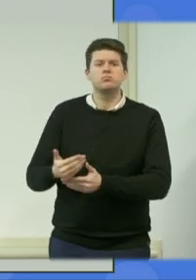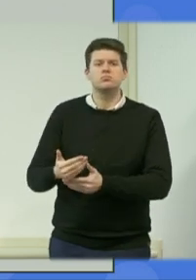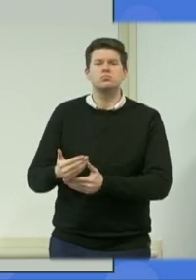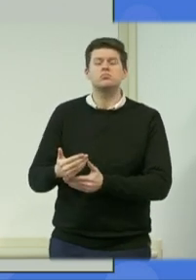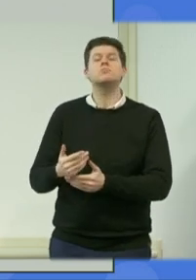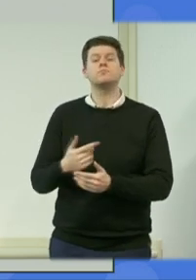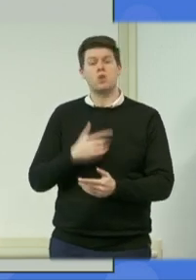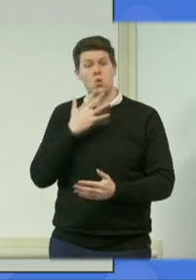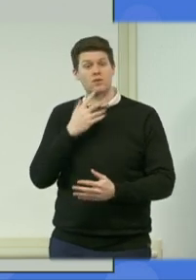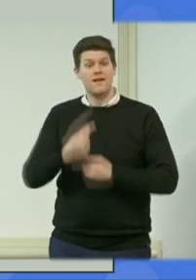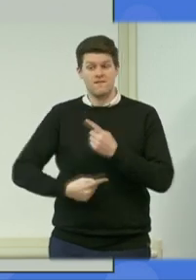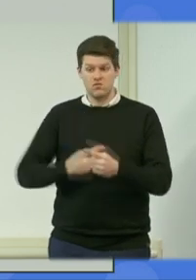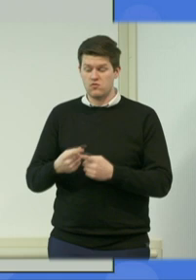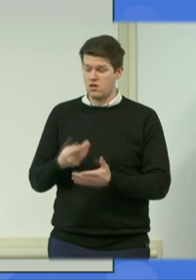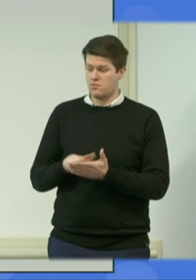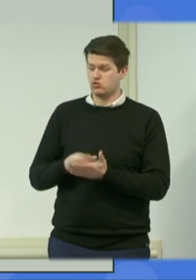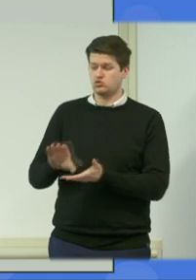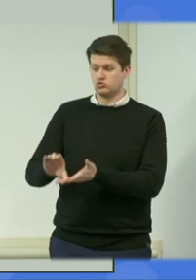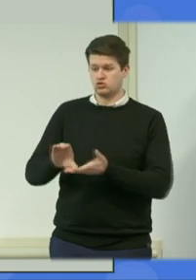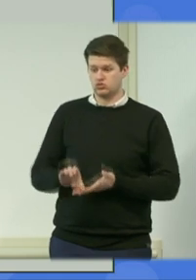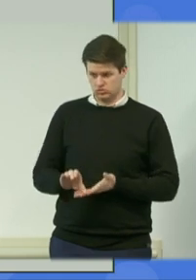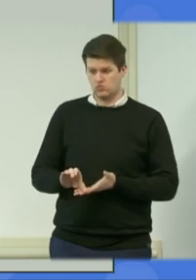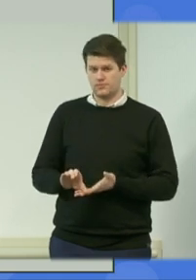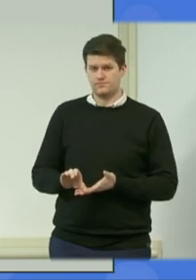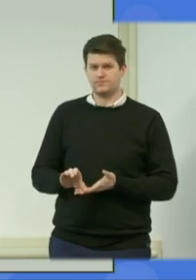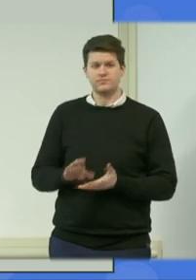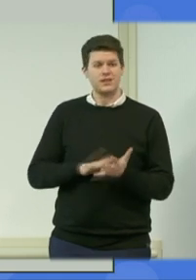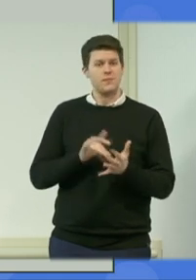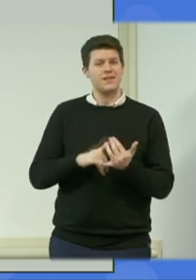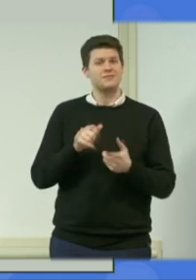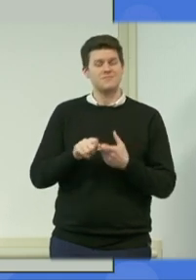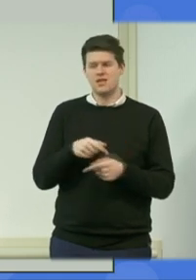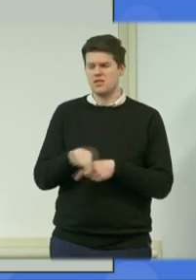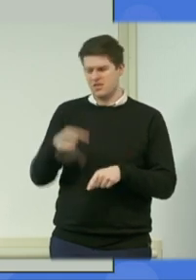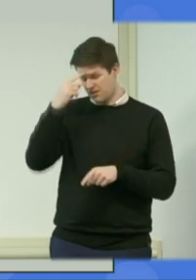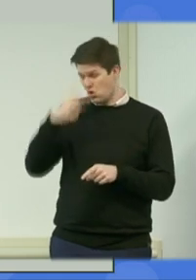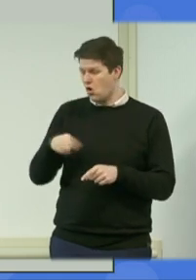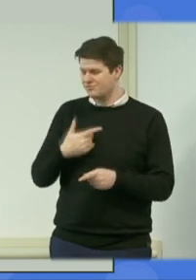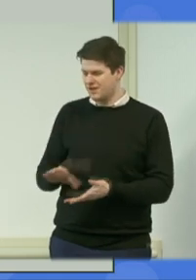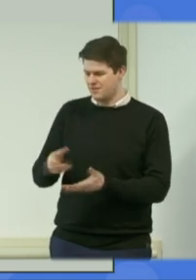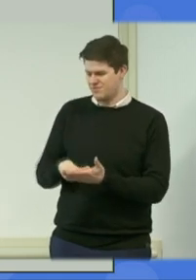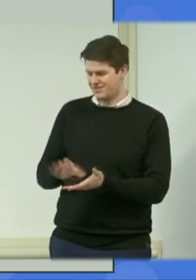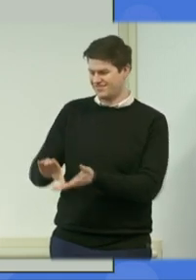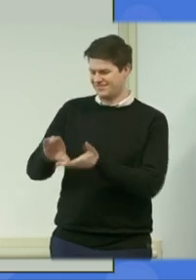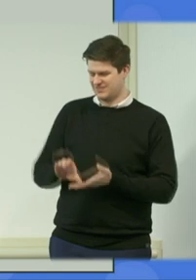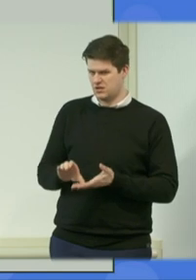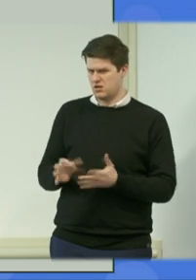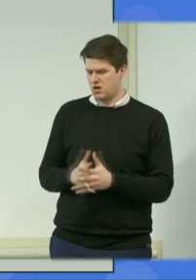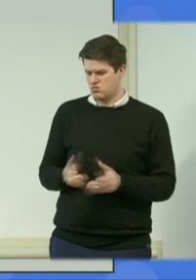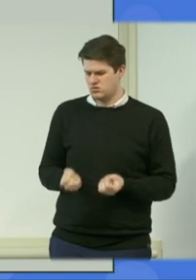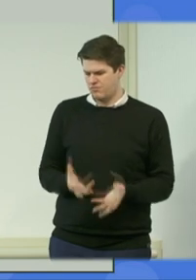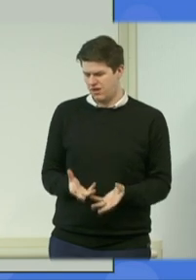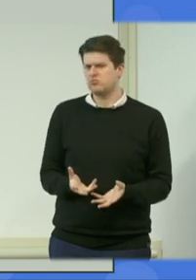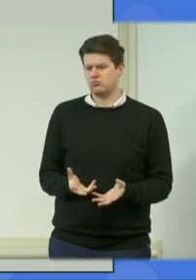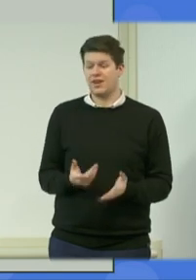year on year, the questions that the MSPs were asking themselves is, well, how do we spend the money and how do we spend the extra money that's coming? There was then a